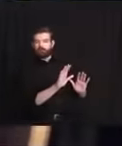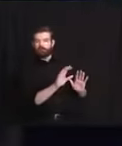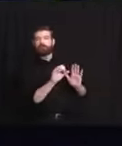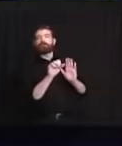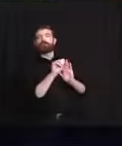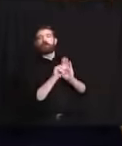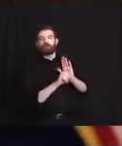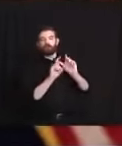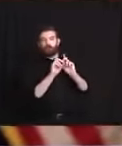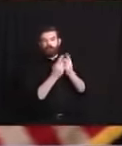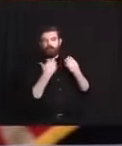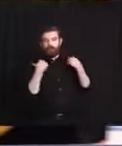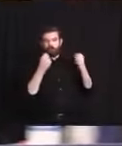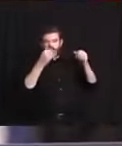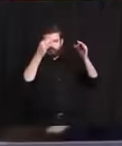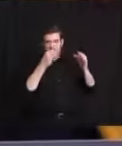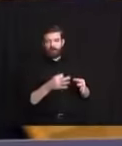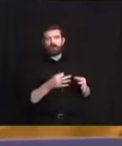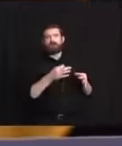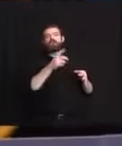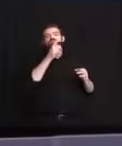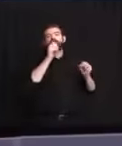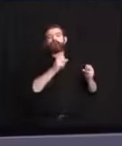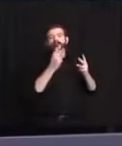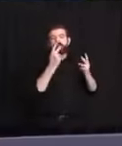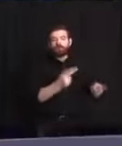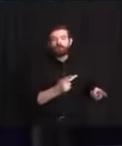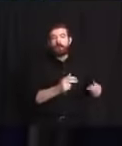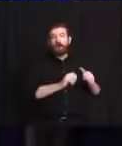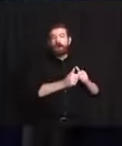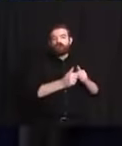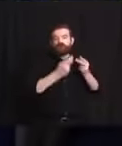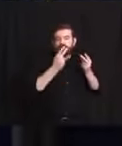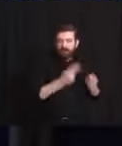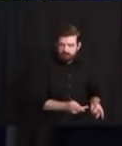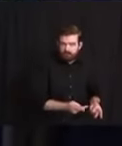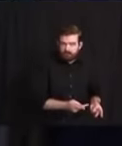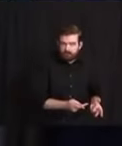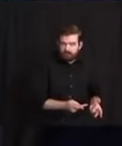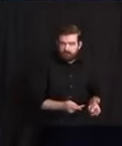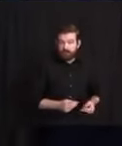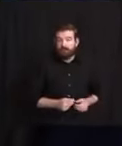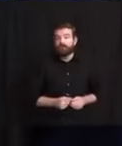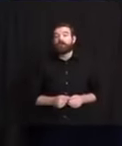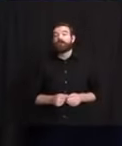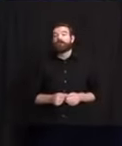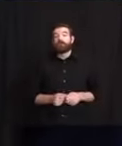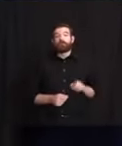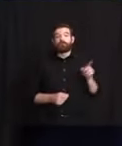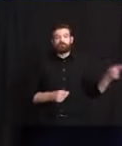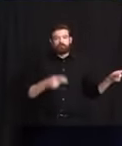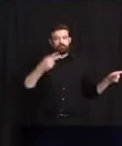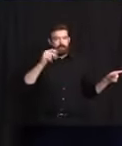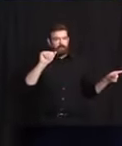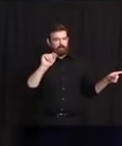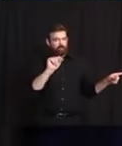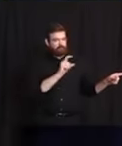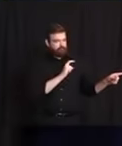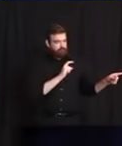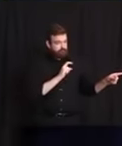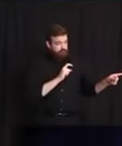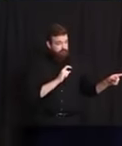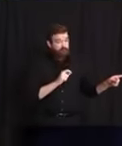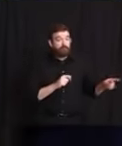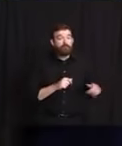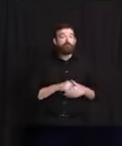Colonel, any thoughts on citations? I would defer to the Office of the Attorney General, who at the front end of this worked with all 21